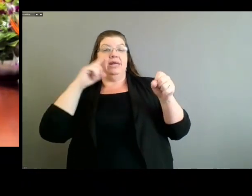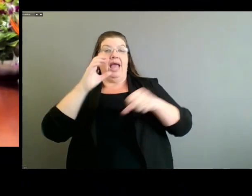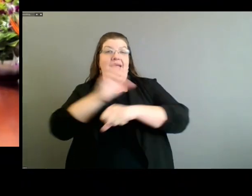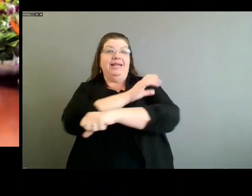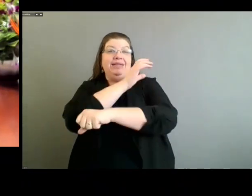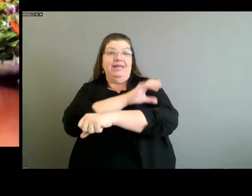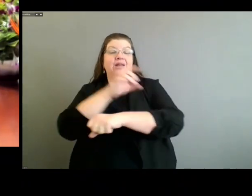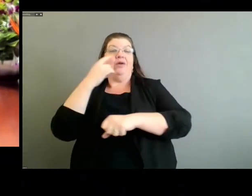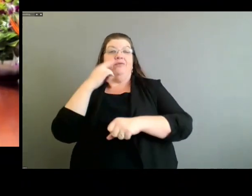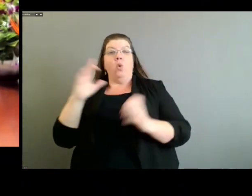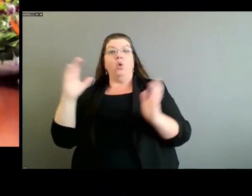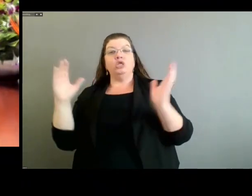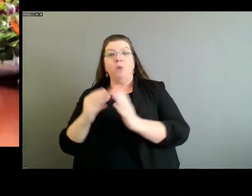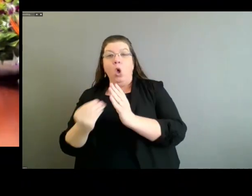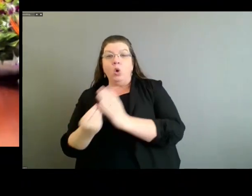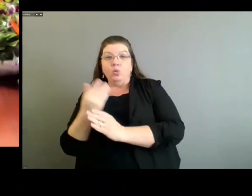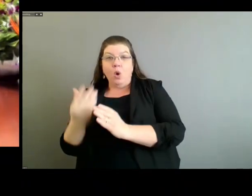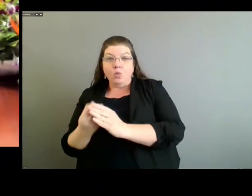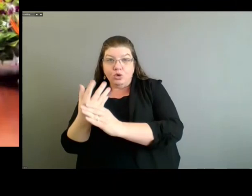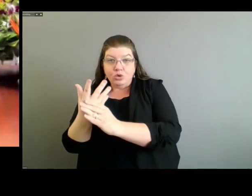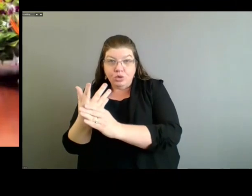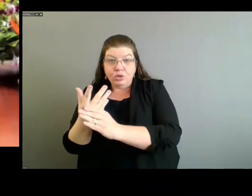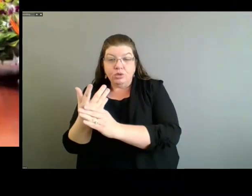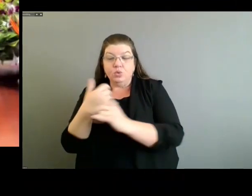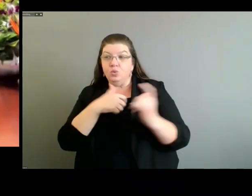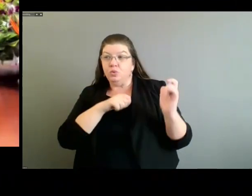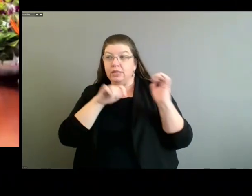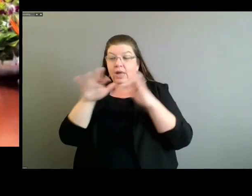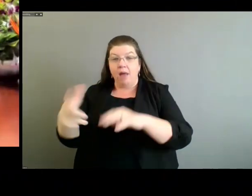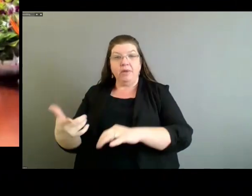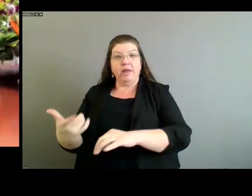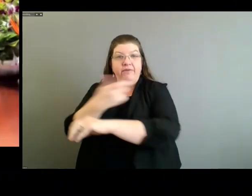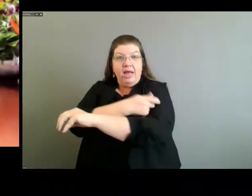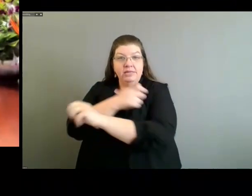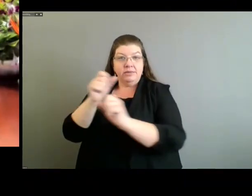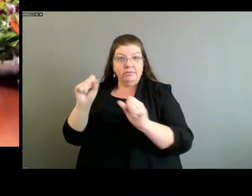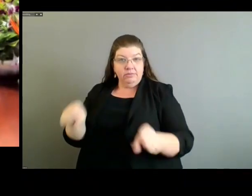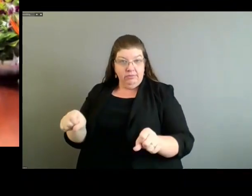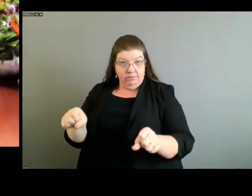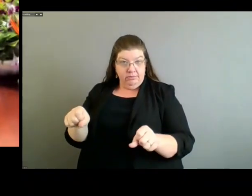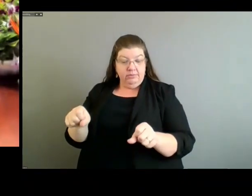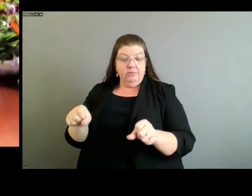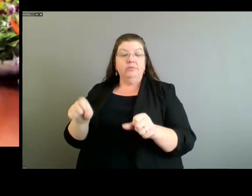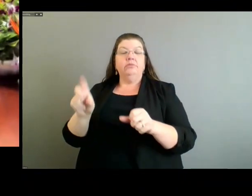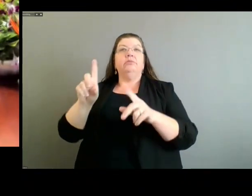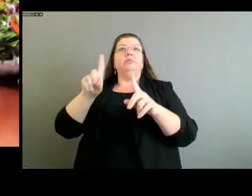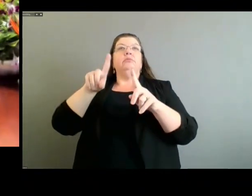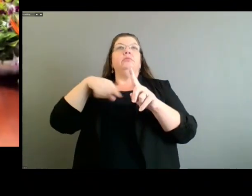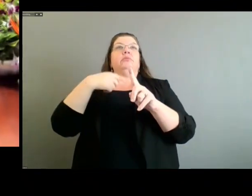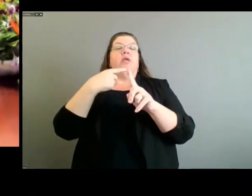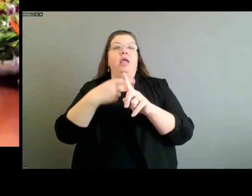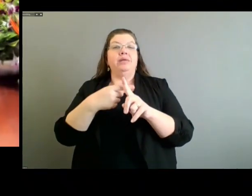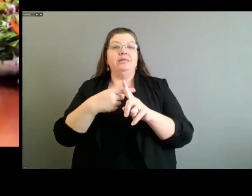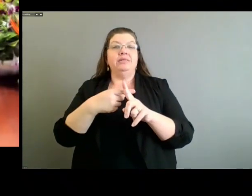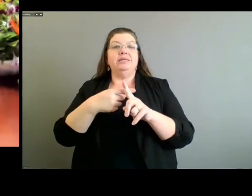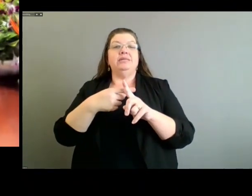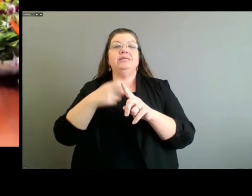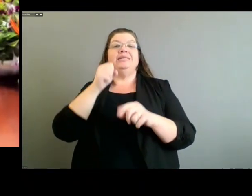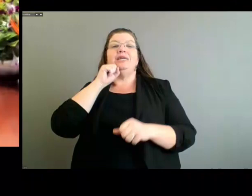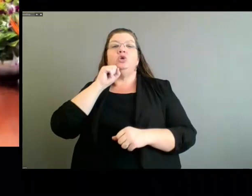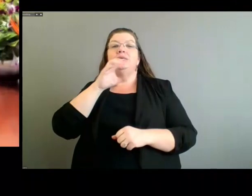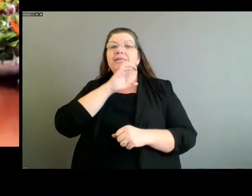clinic for small growers to come and get vaccinated, as well as senior